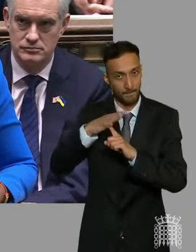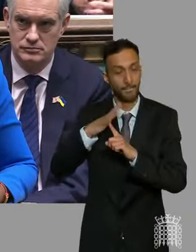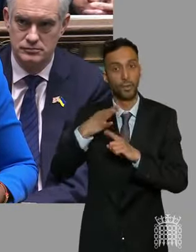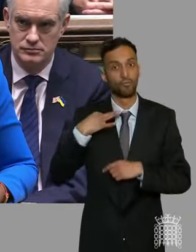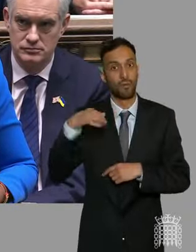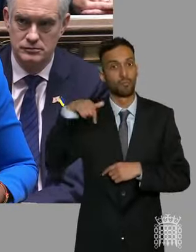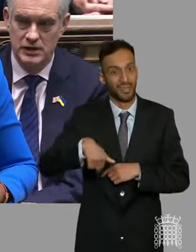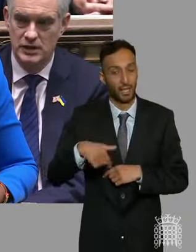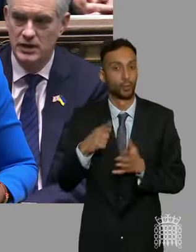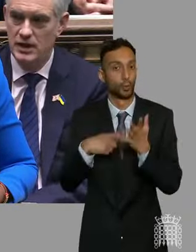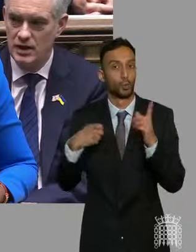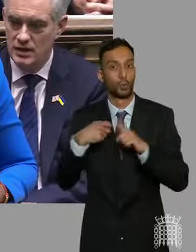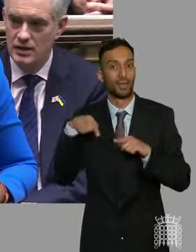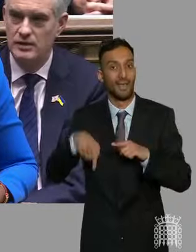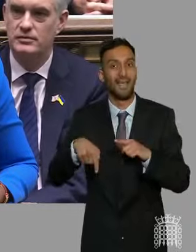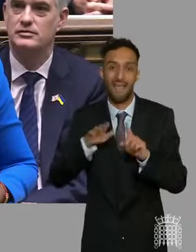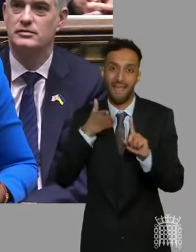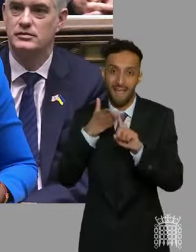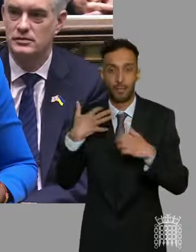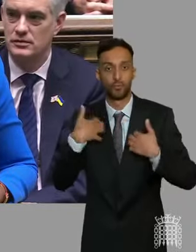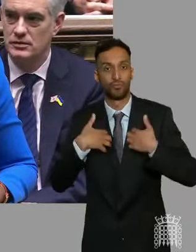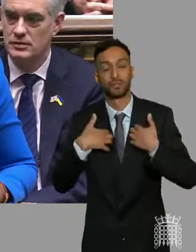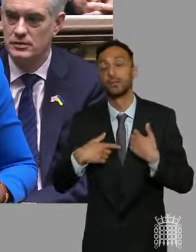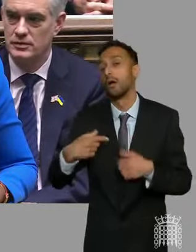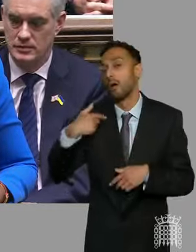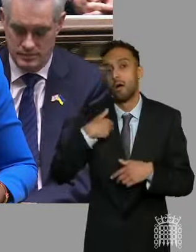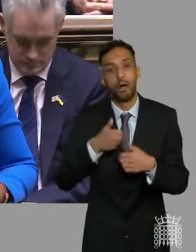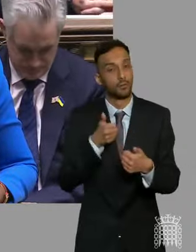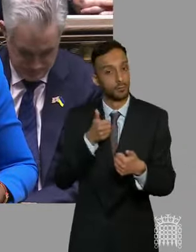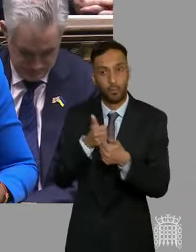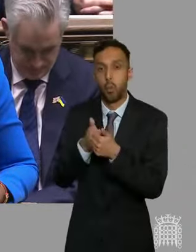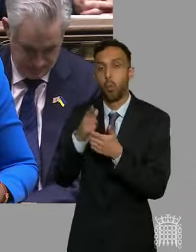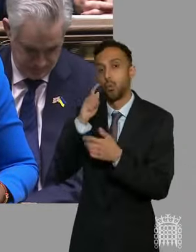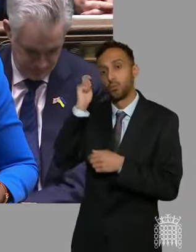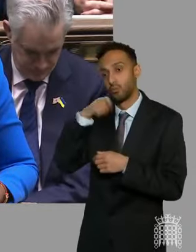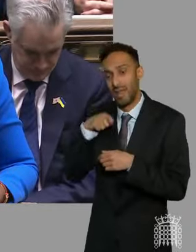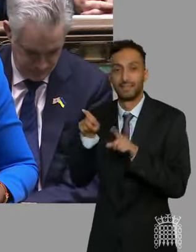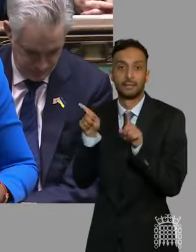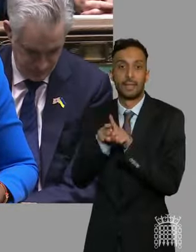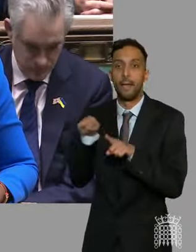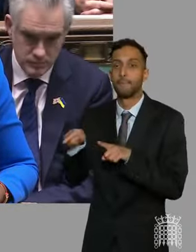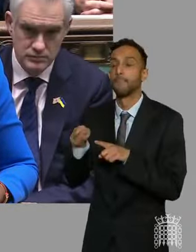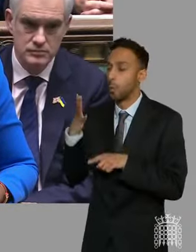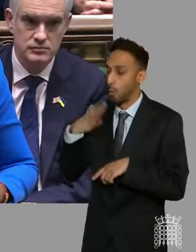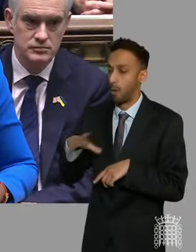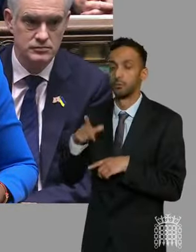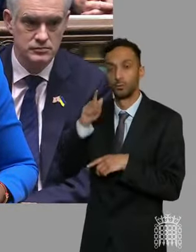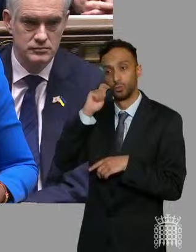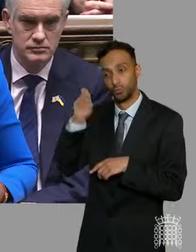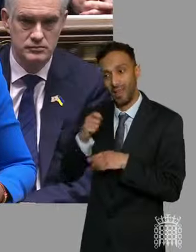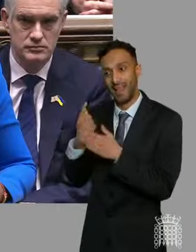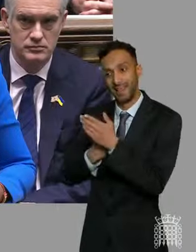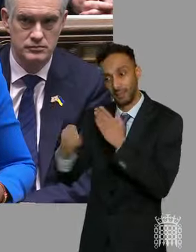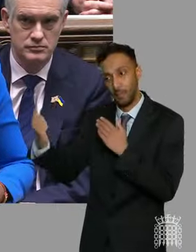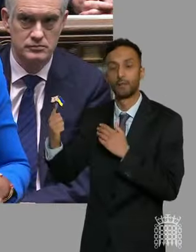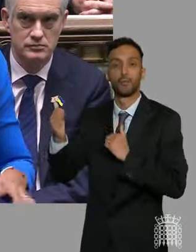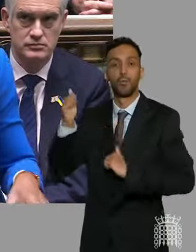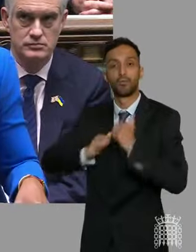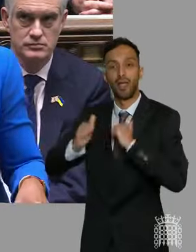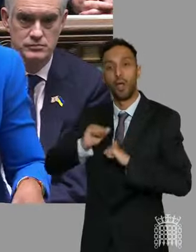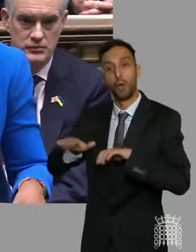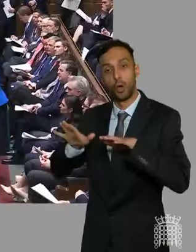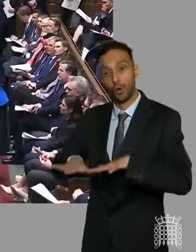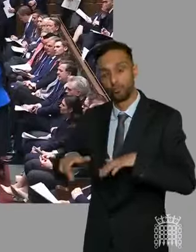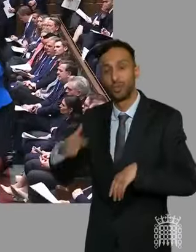proud and sovereign nation. What specific steps will he take to ensure Ukraine is at the negotiating table for any